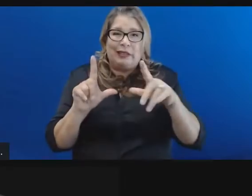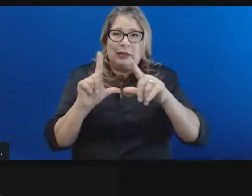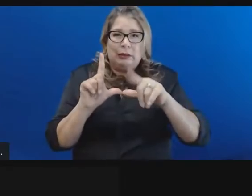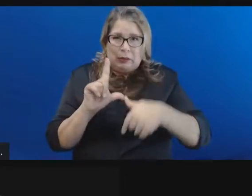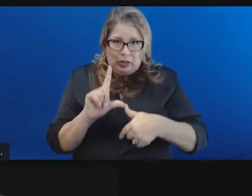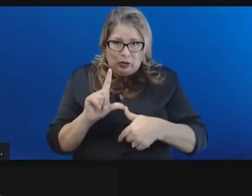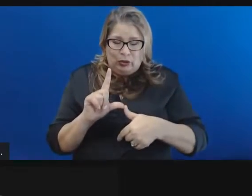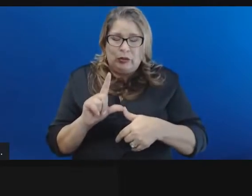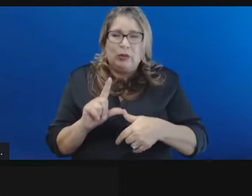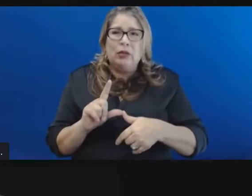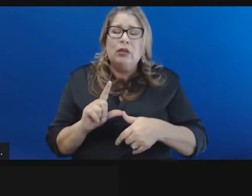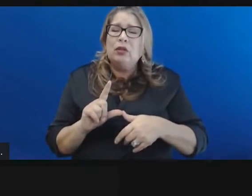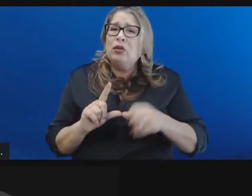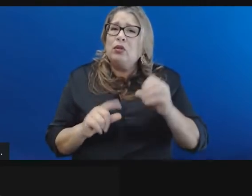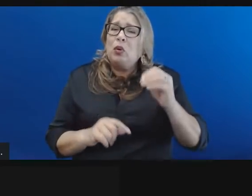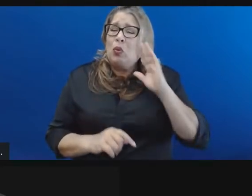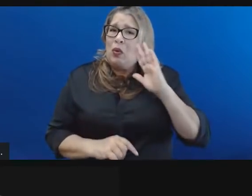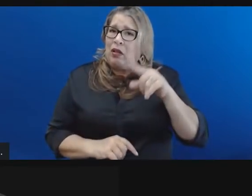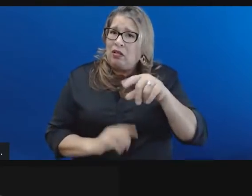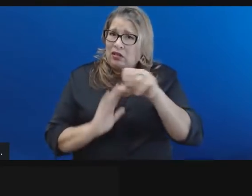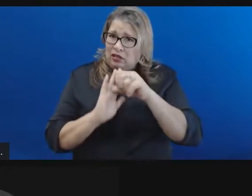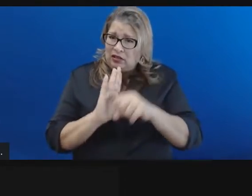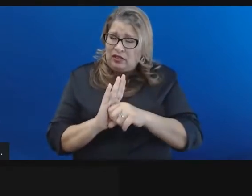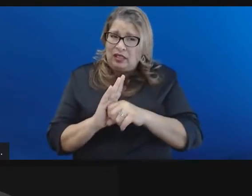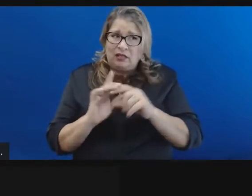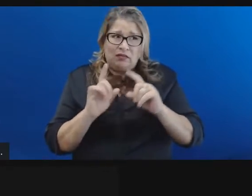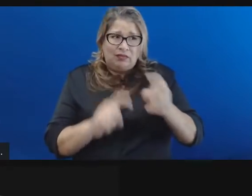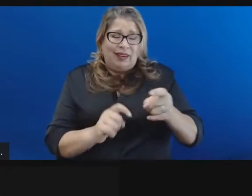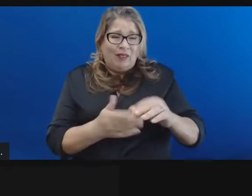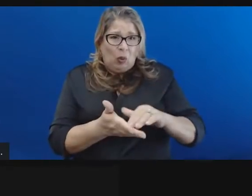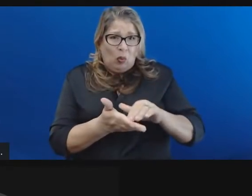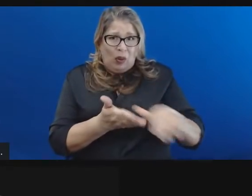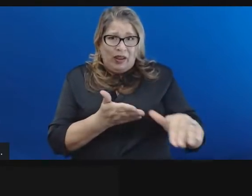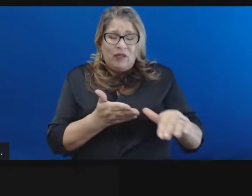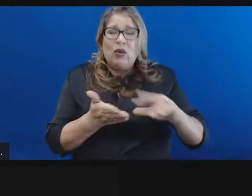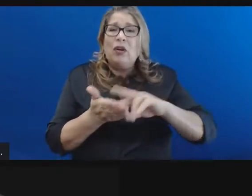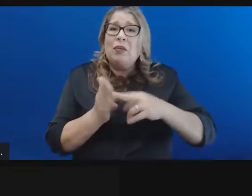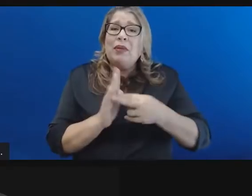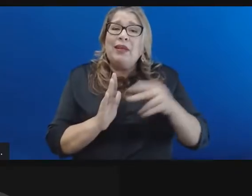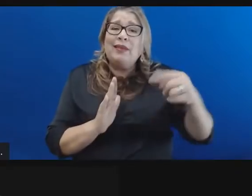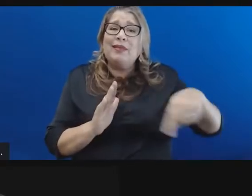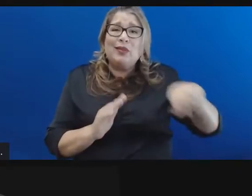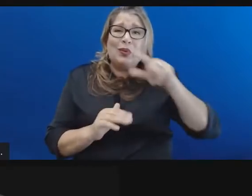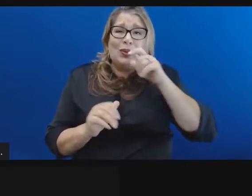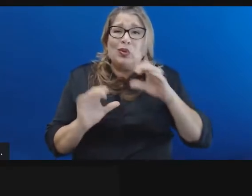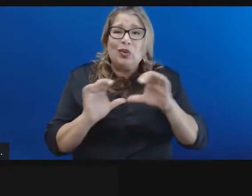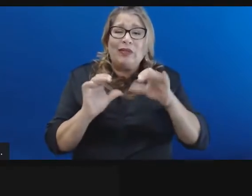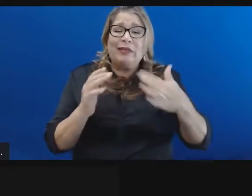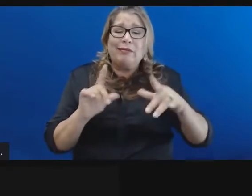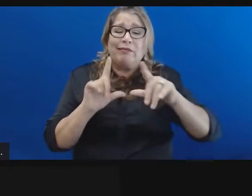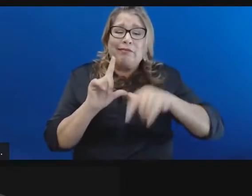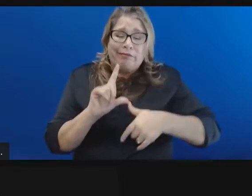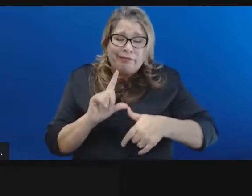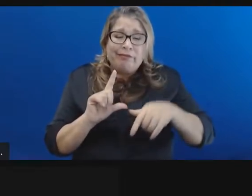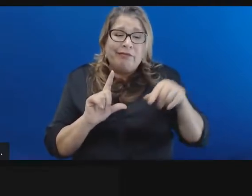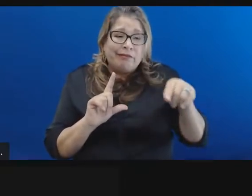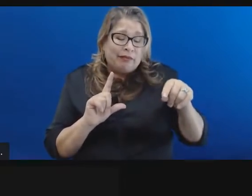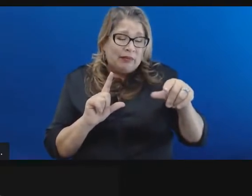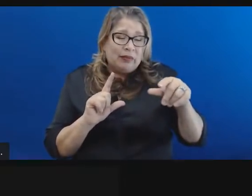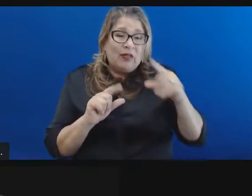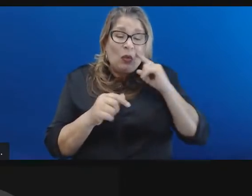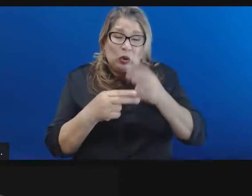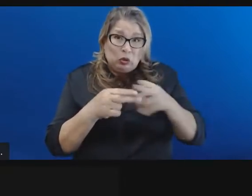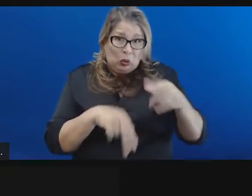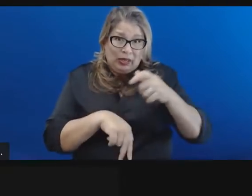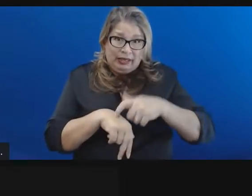is considering a waiver that would allow them to, for a certain small period of time, come forward and just start helping